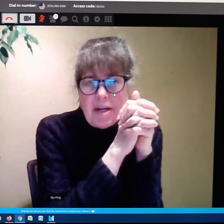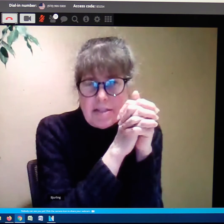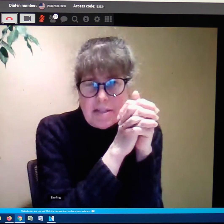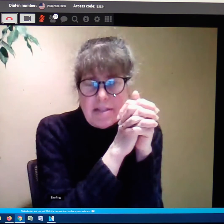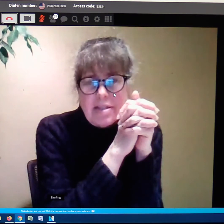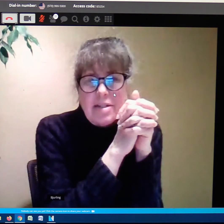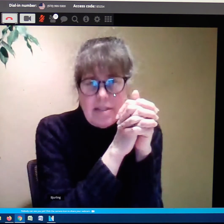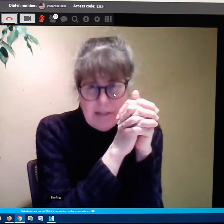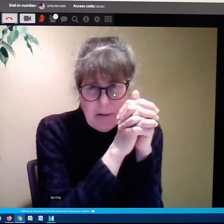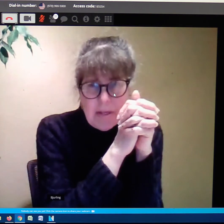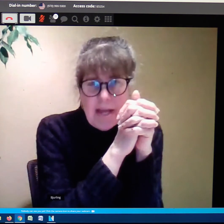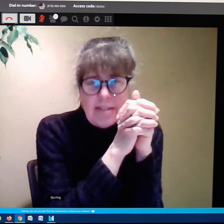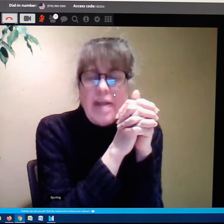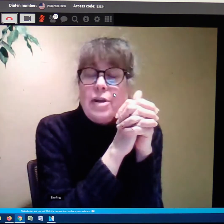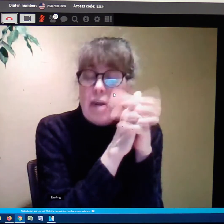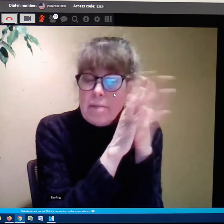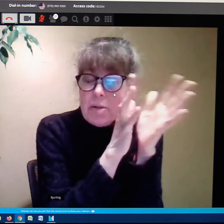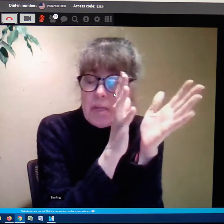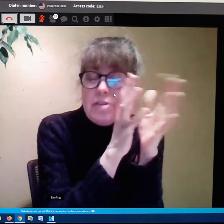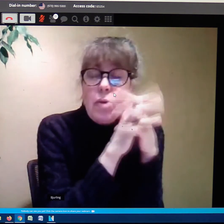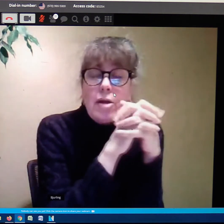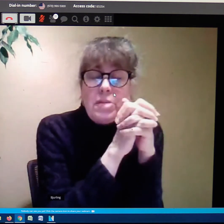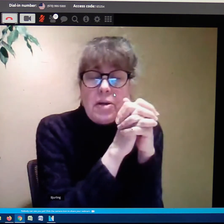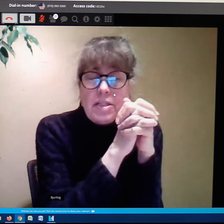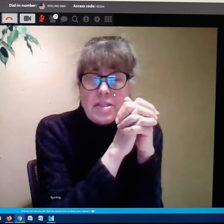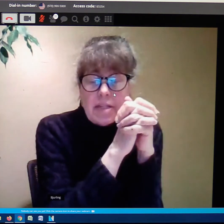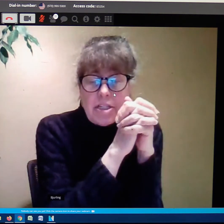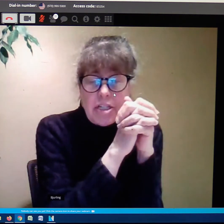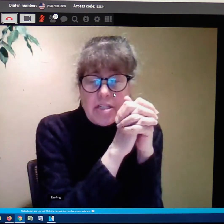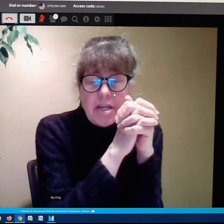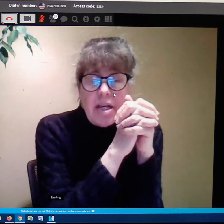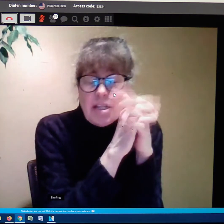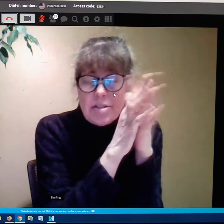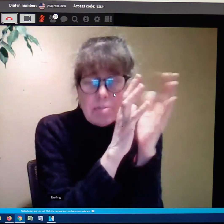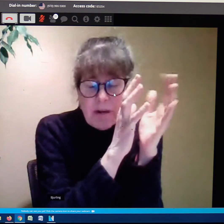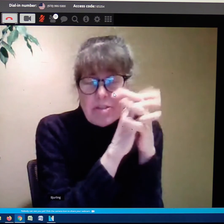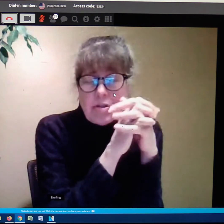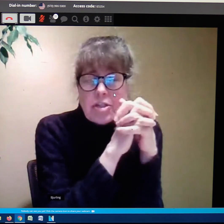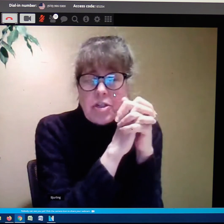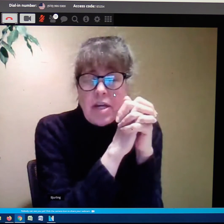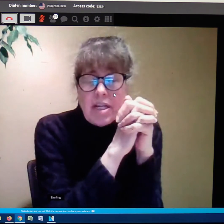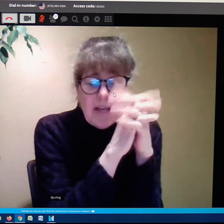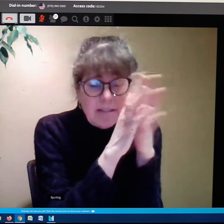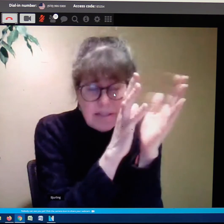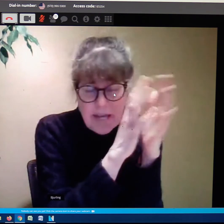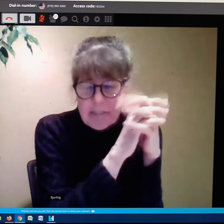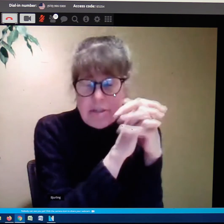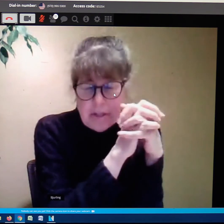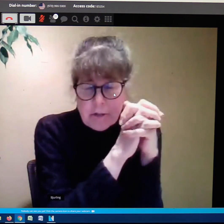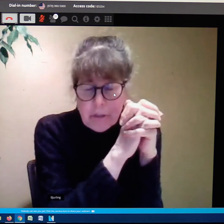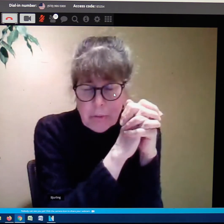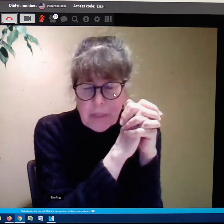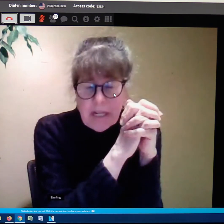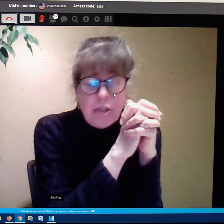water meter installation. Okay, and coming with the water meter installations is the price structure that is